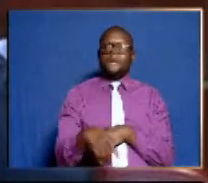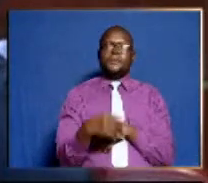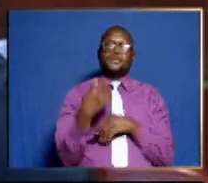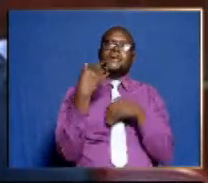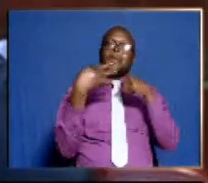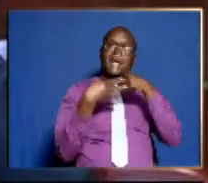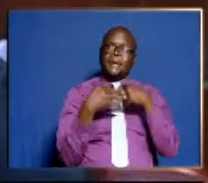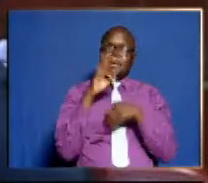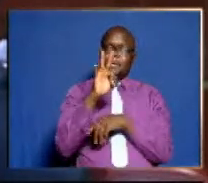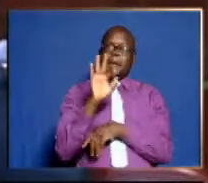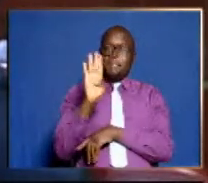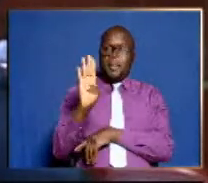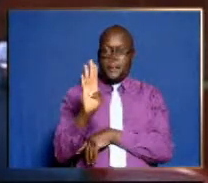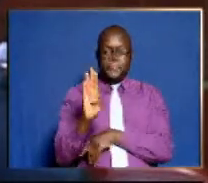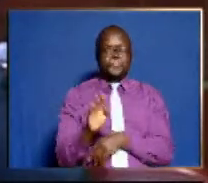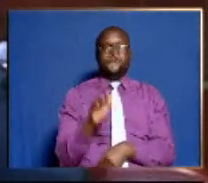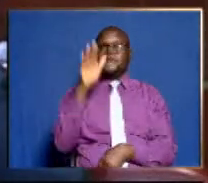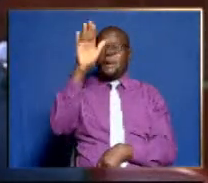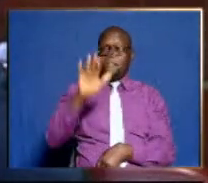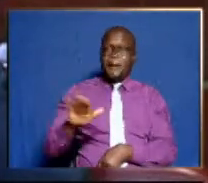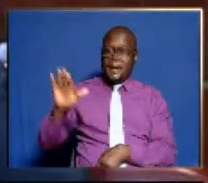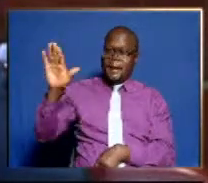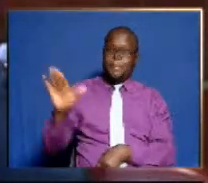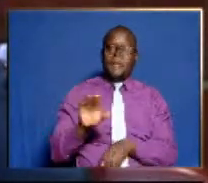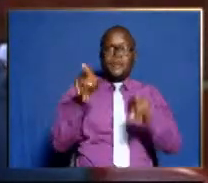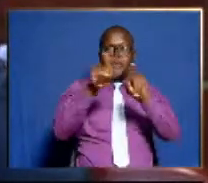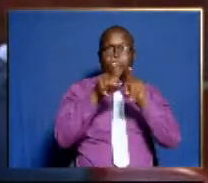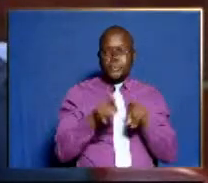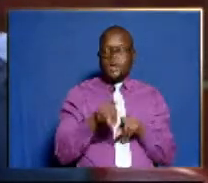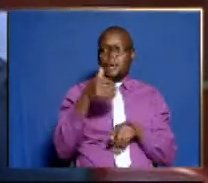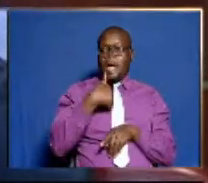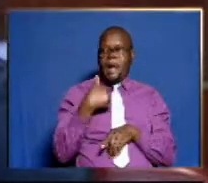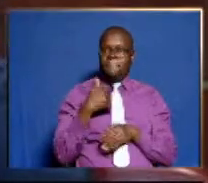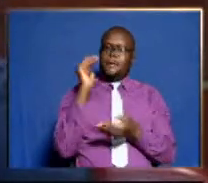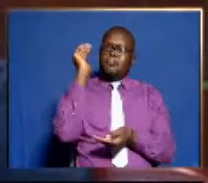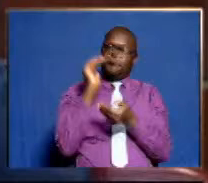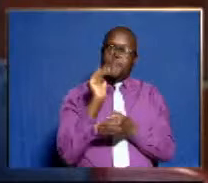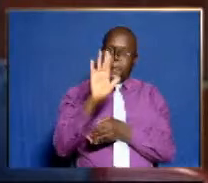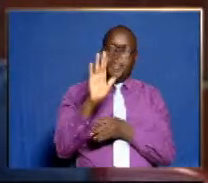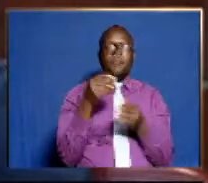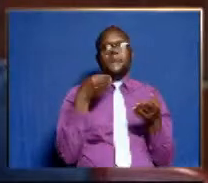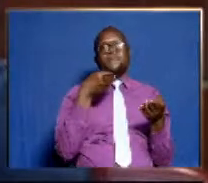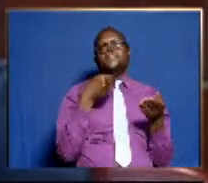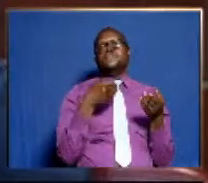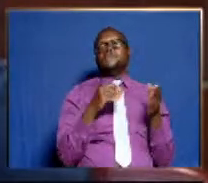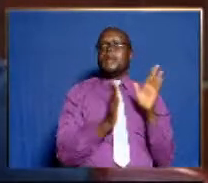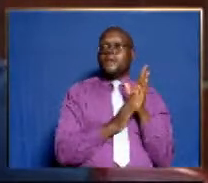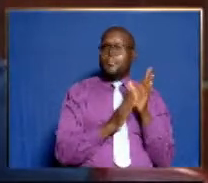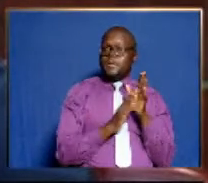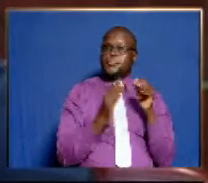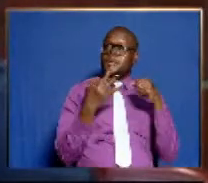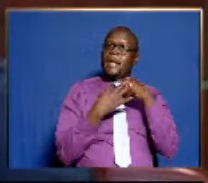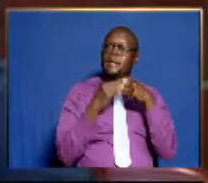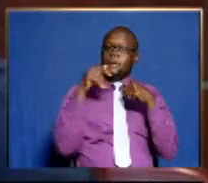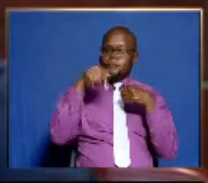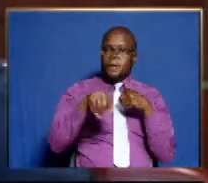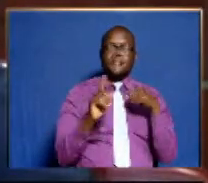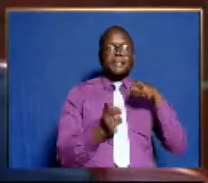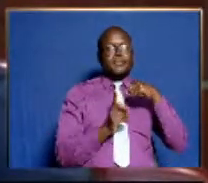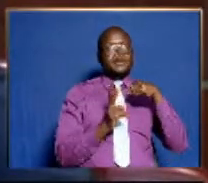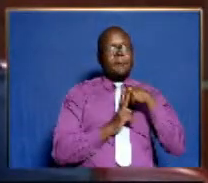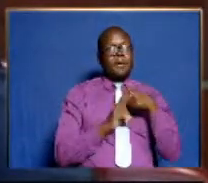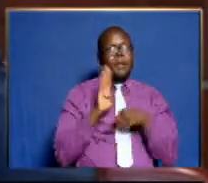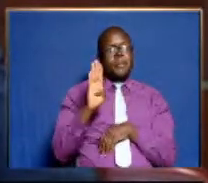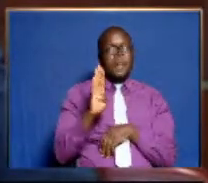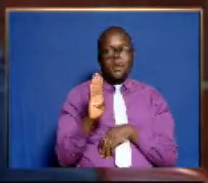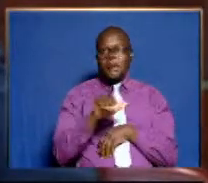billion. Parliament also had burst the ceiling in their recommendations with 8.7 billion shillings. For